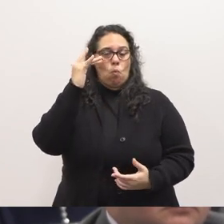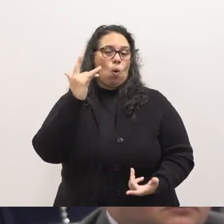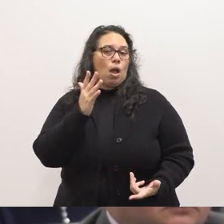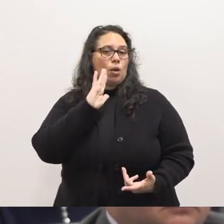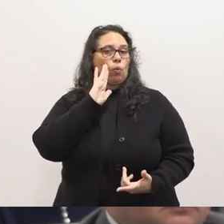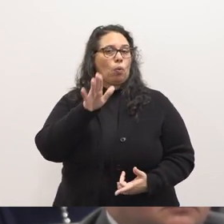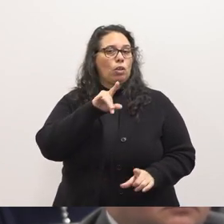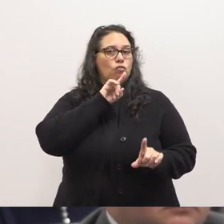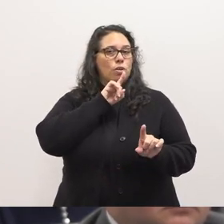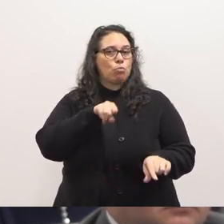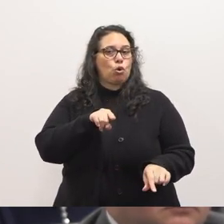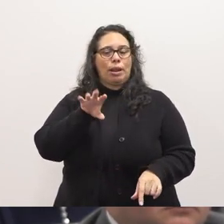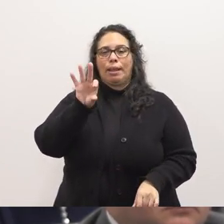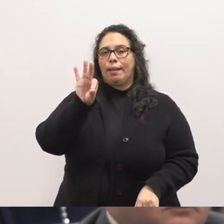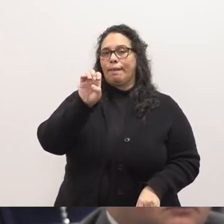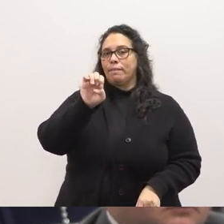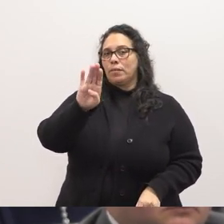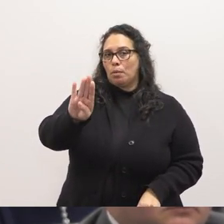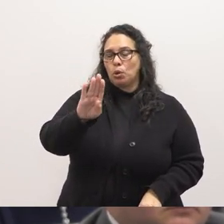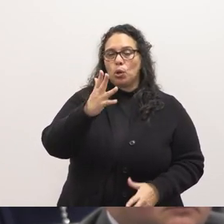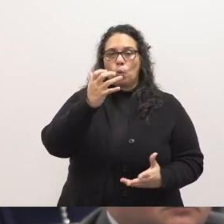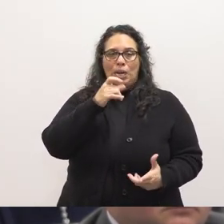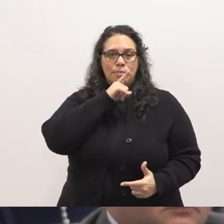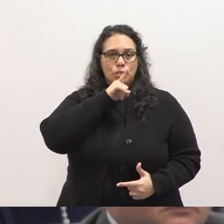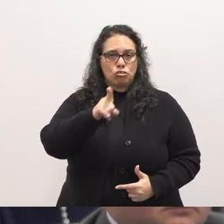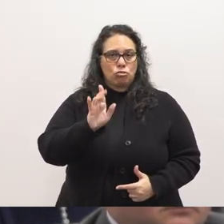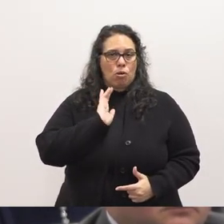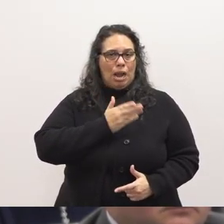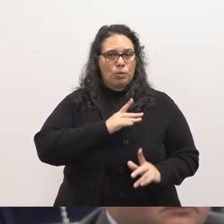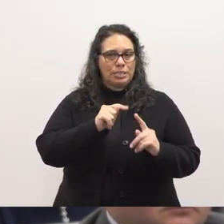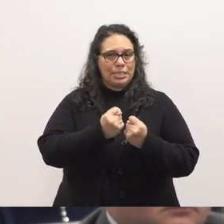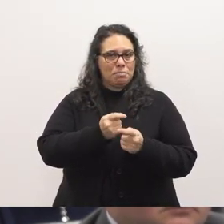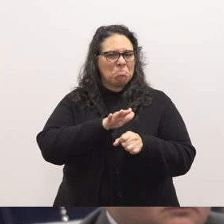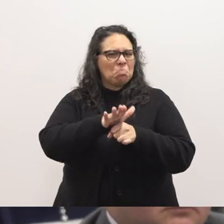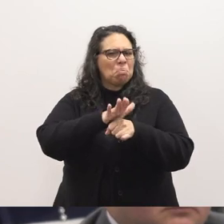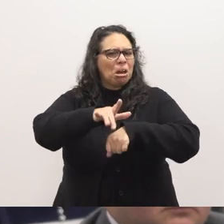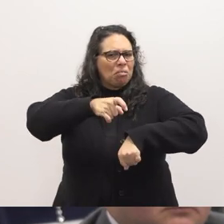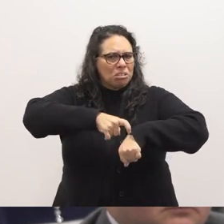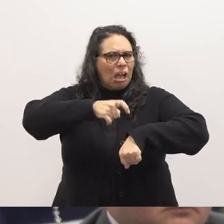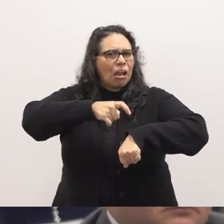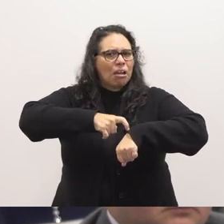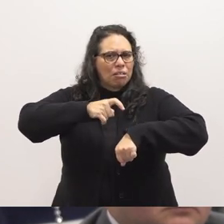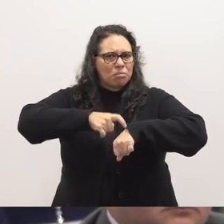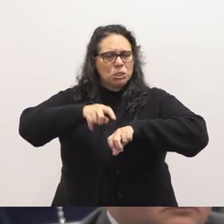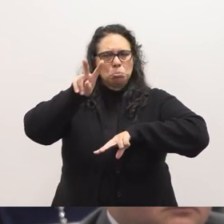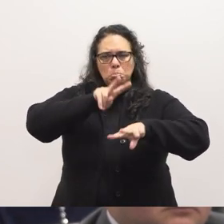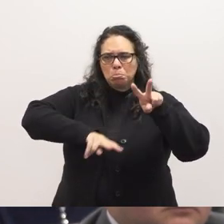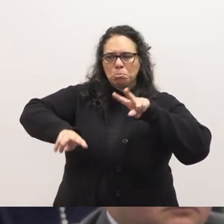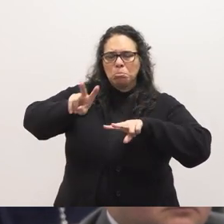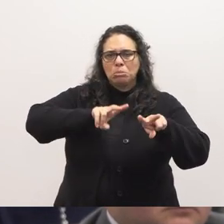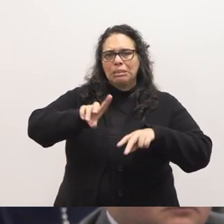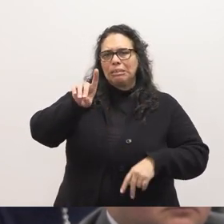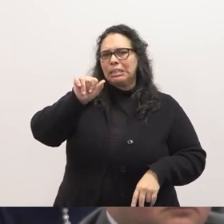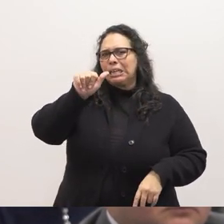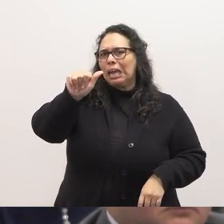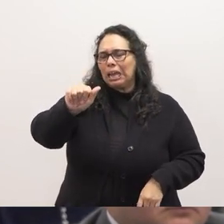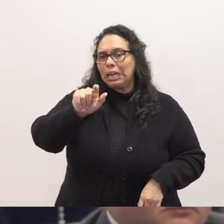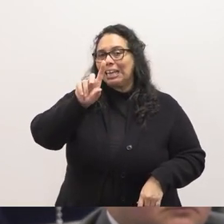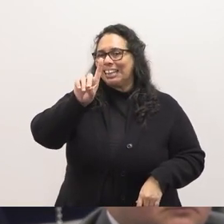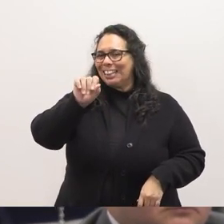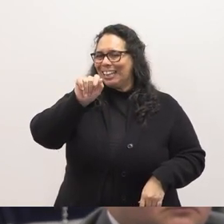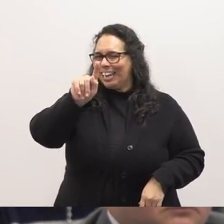to be reporting in February. We want to ensure that we give our team enough time to be able to look at the data and identify what are